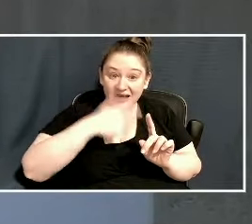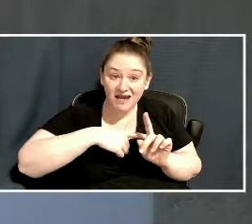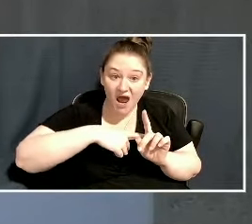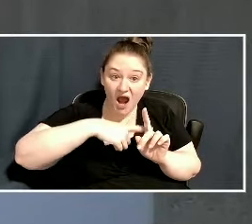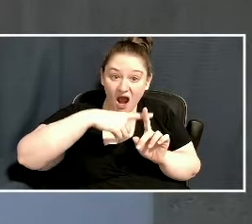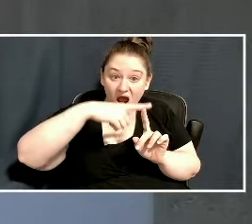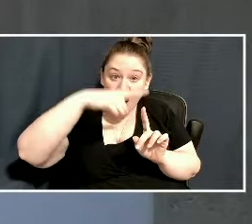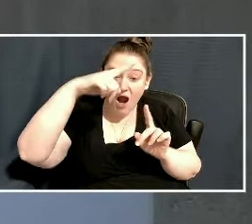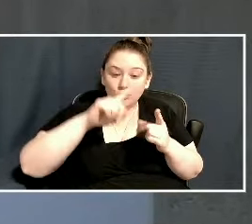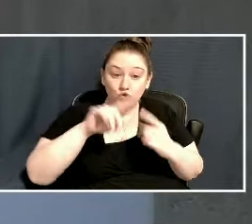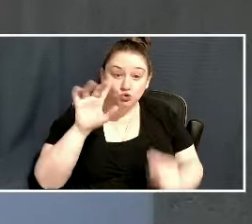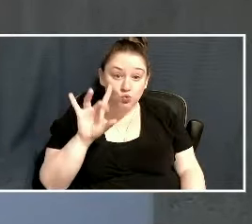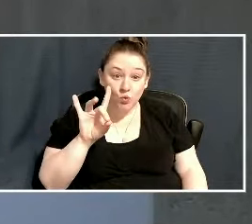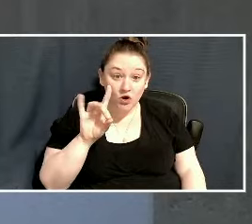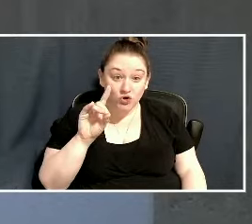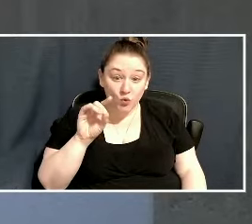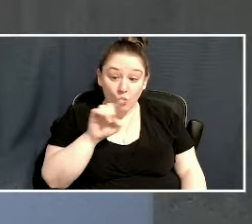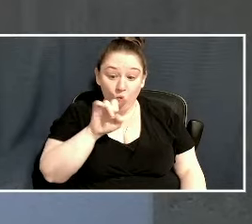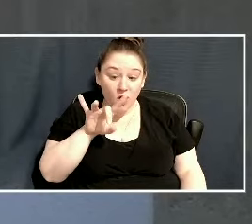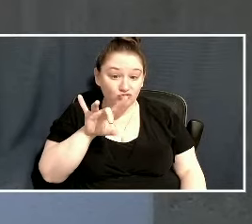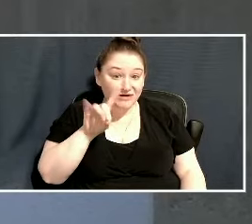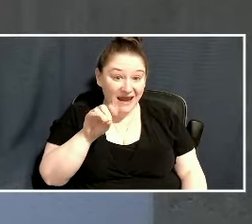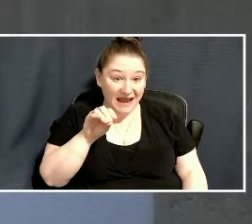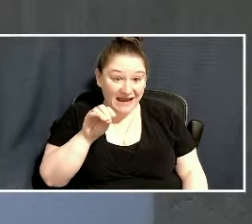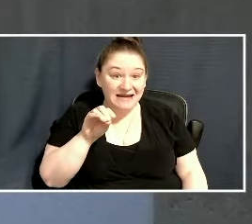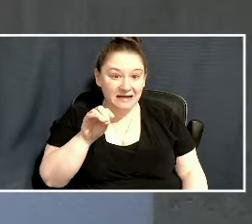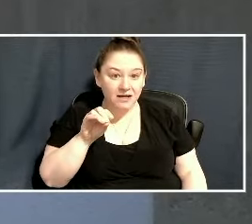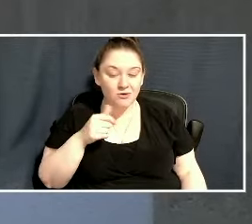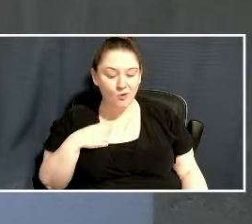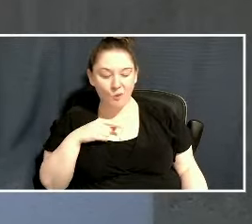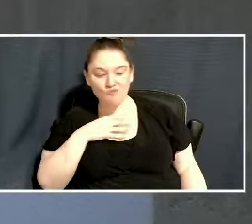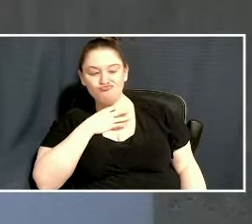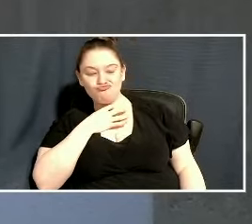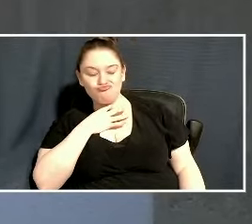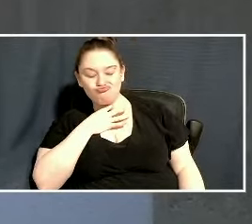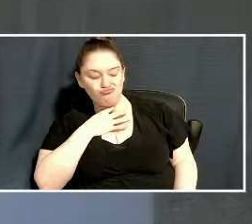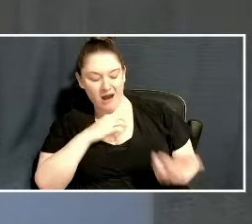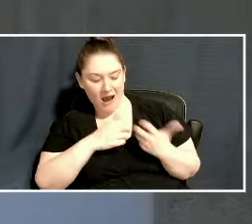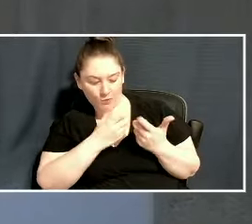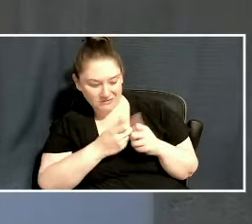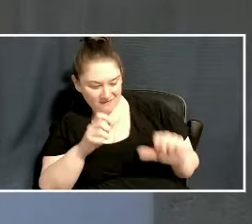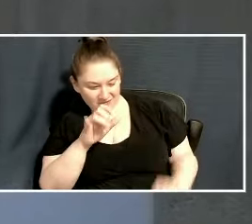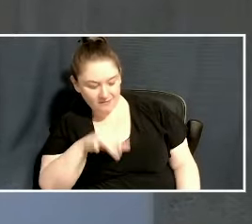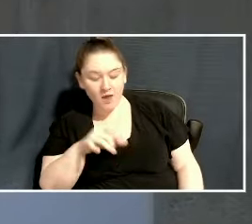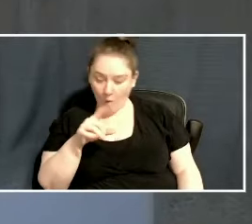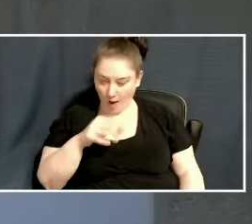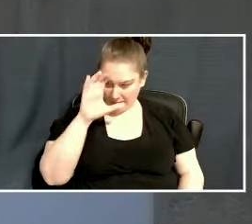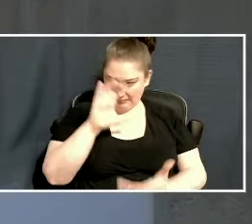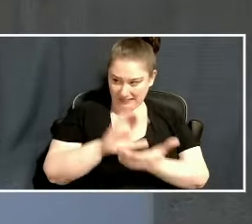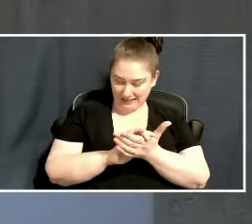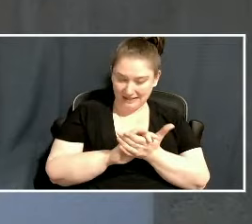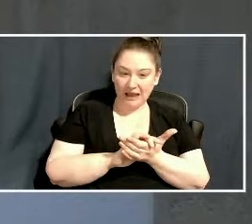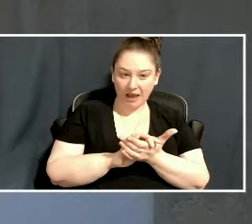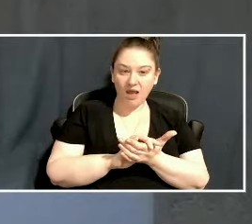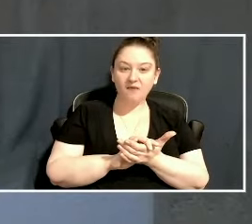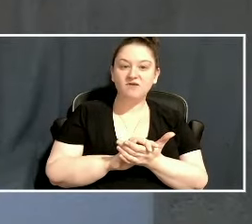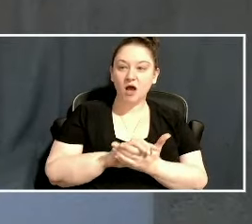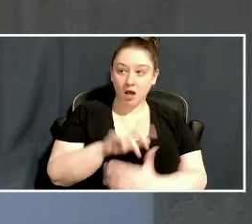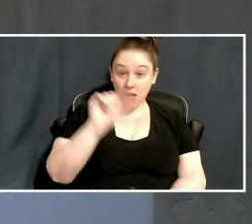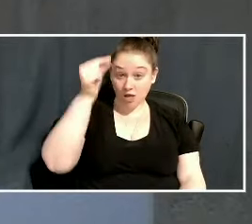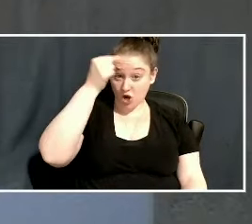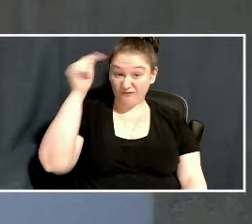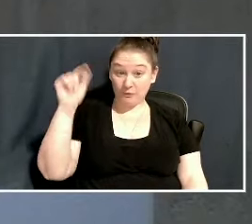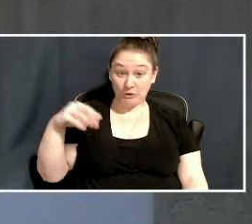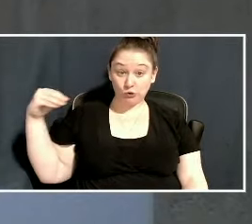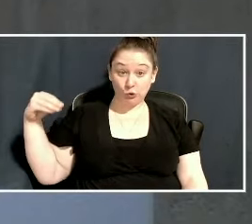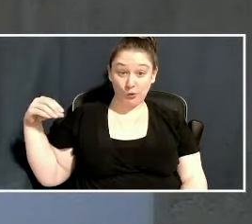And I believe that the government should reimburse the landlord and the tenants